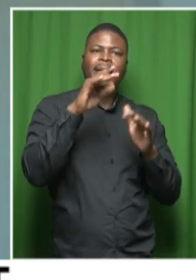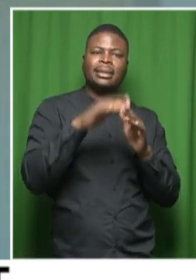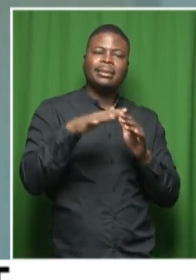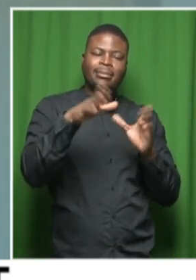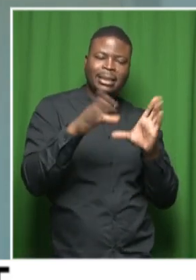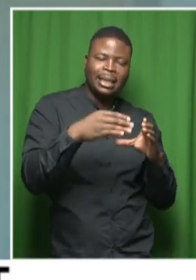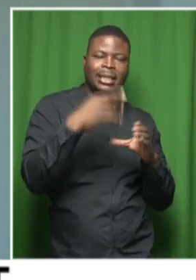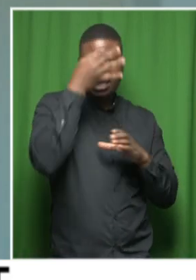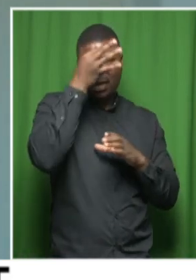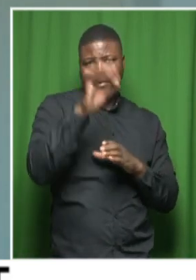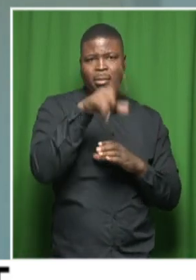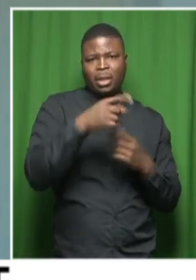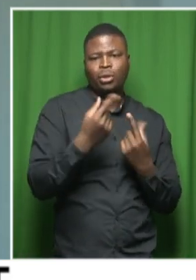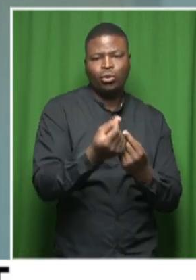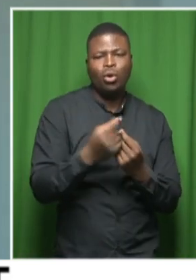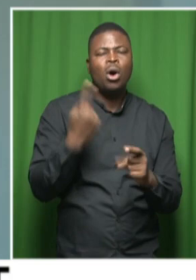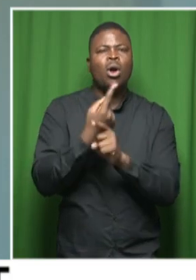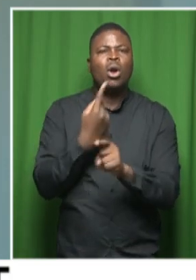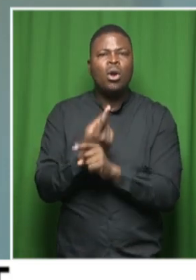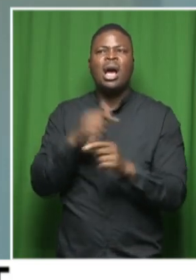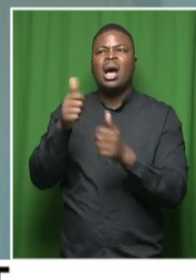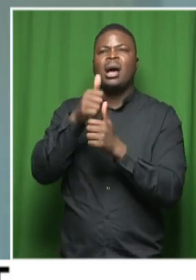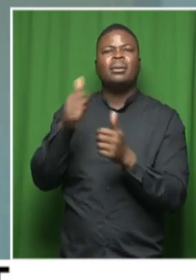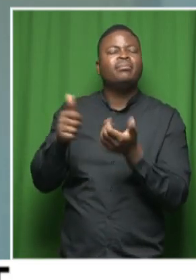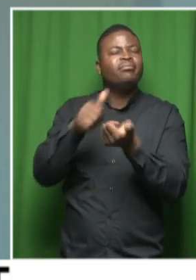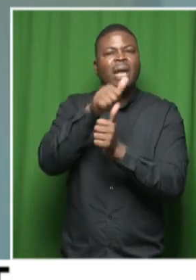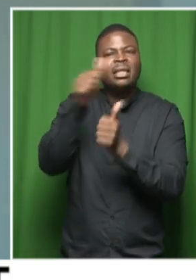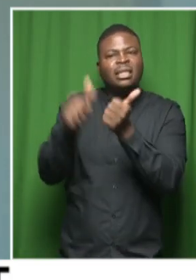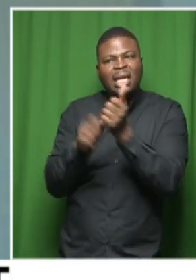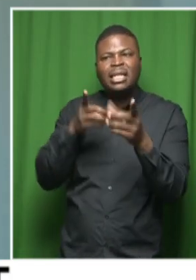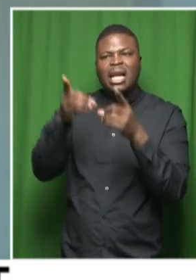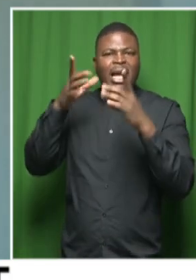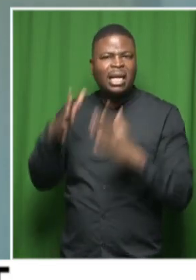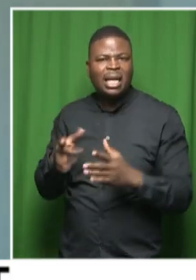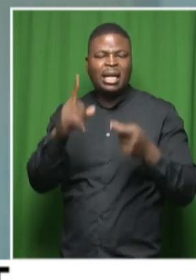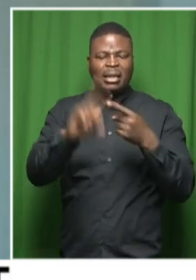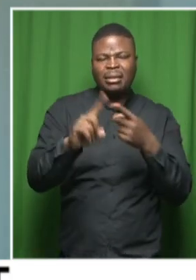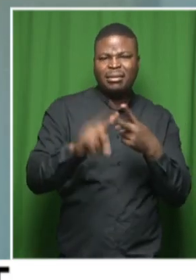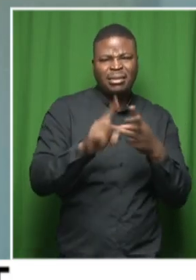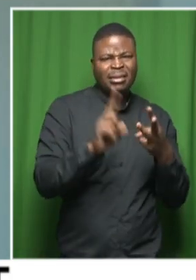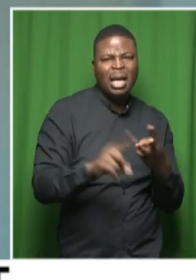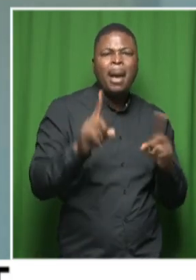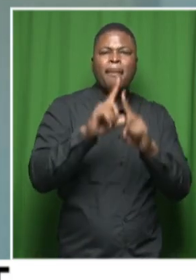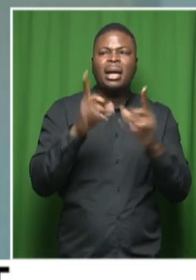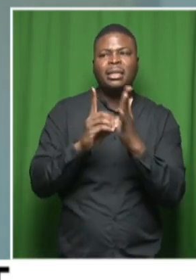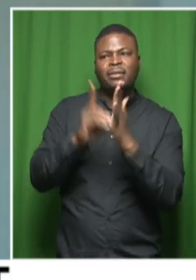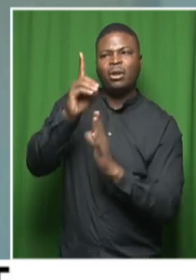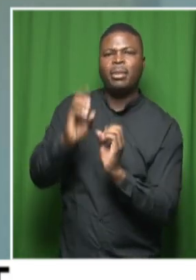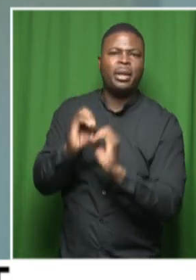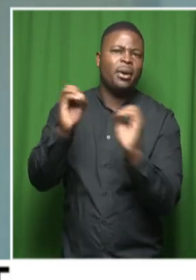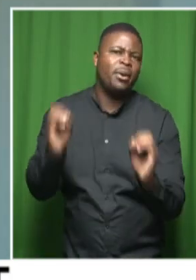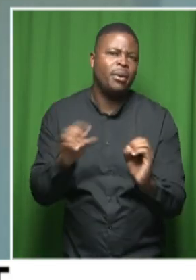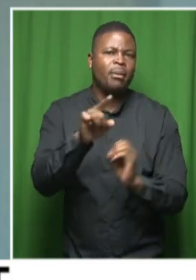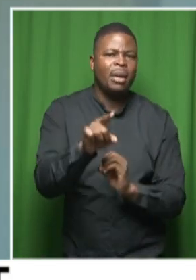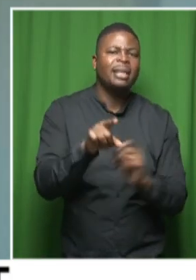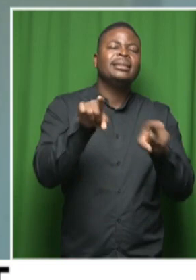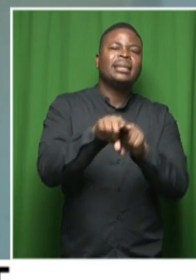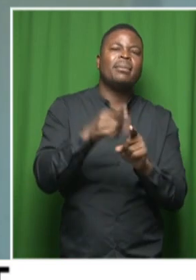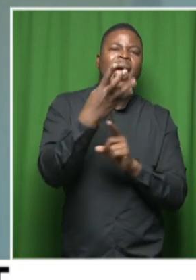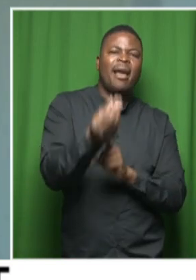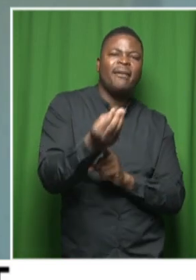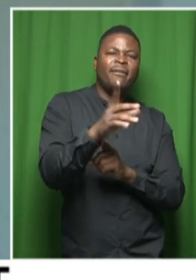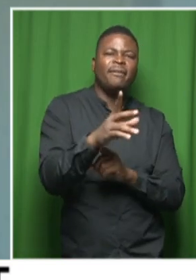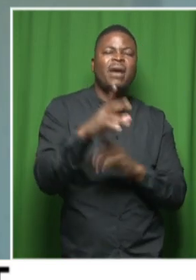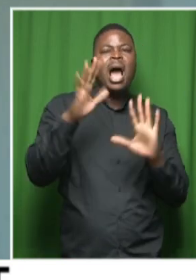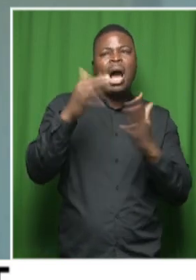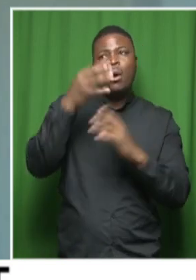have with assistant director, there's no project management skills, limited industrial development, but also there's also polarization in how the